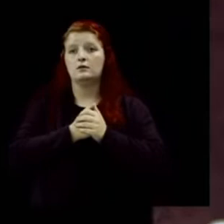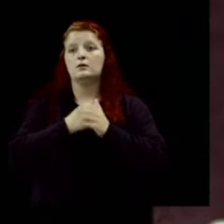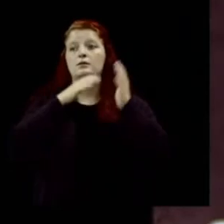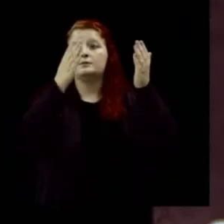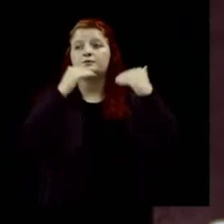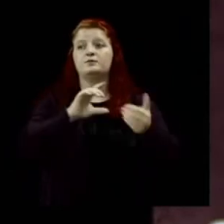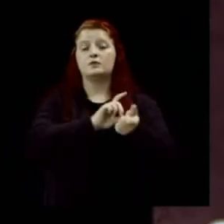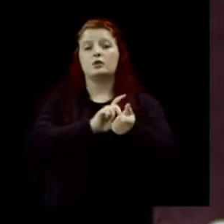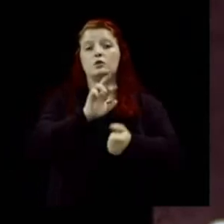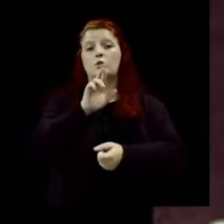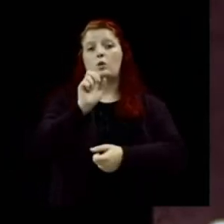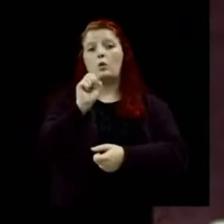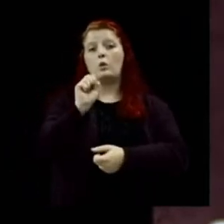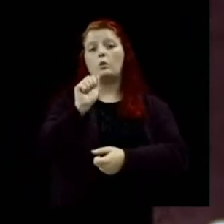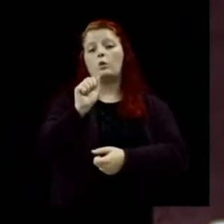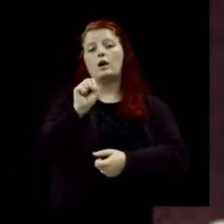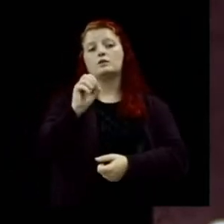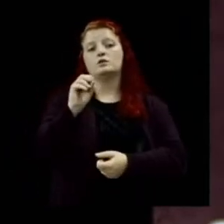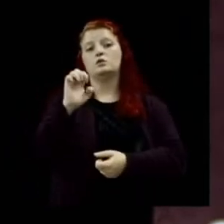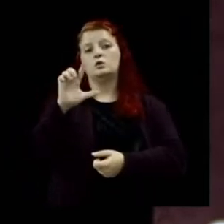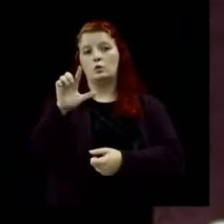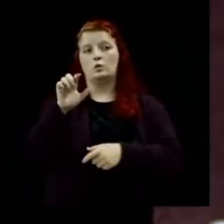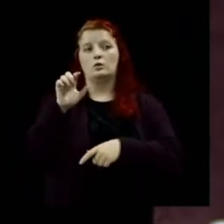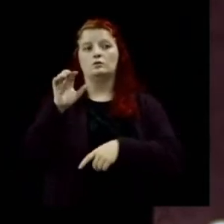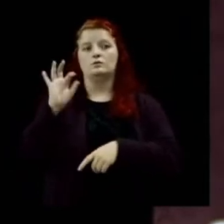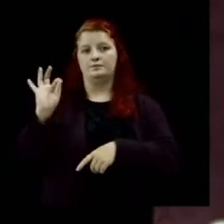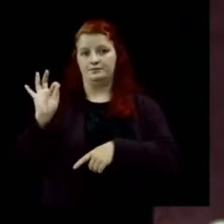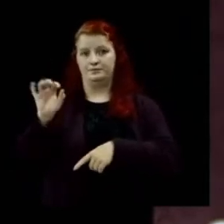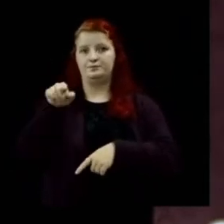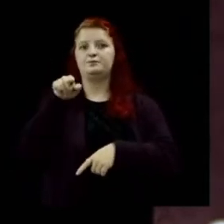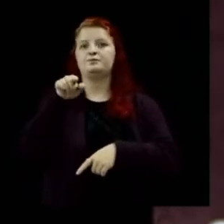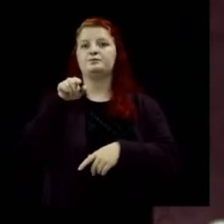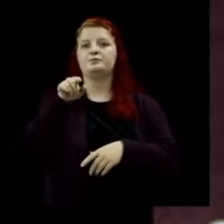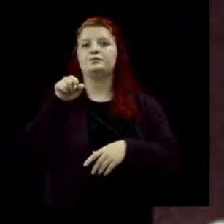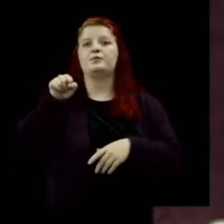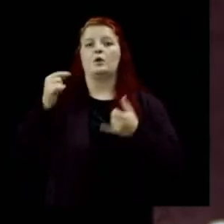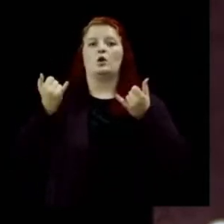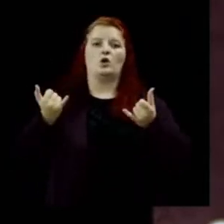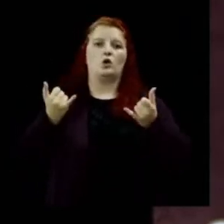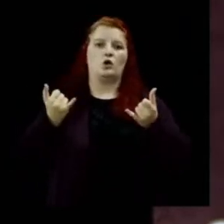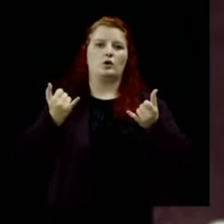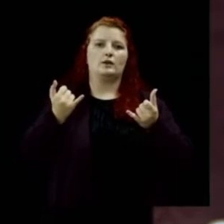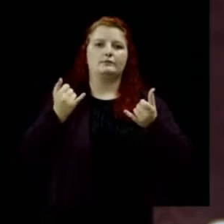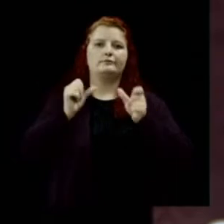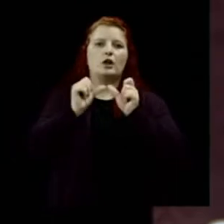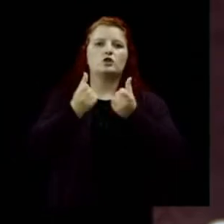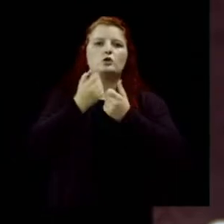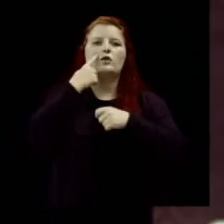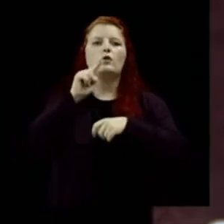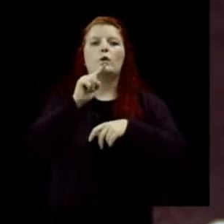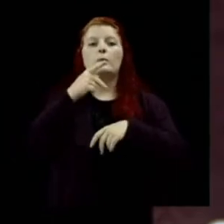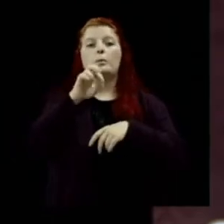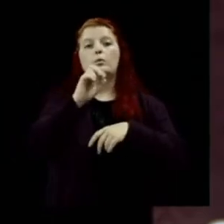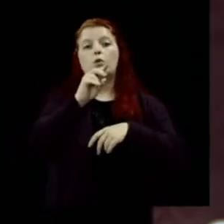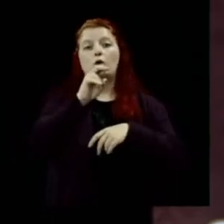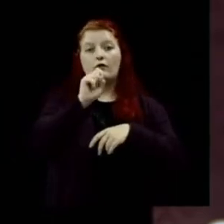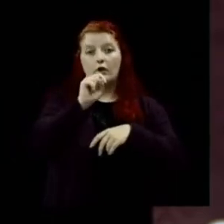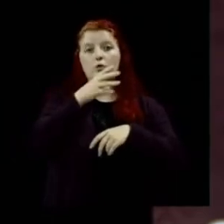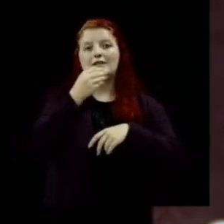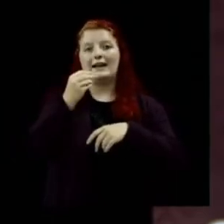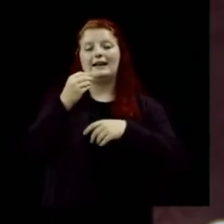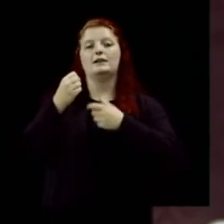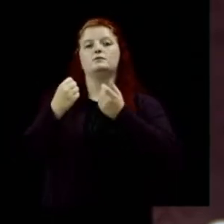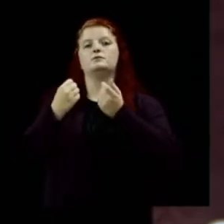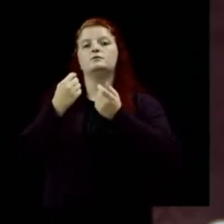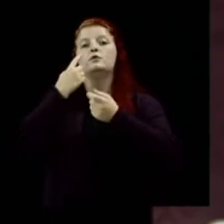Dr. Rasul Sanford, Interim Associate Provost and Associate Vice President for Academic and